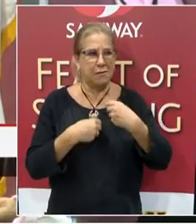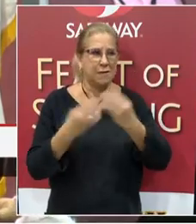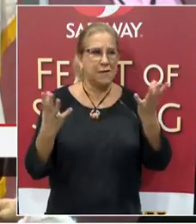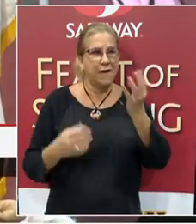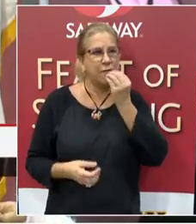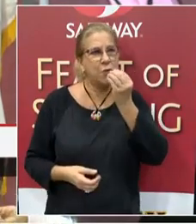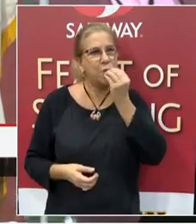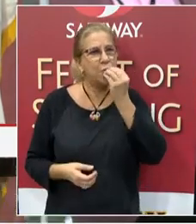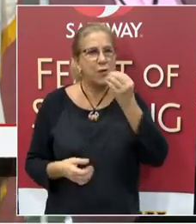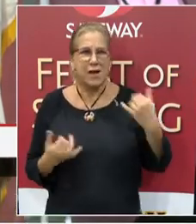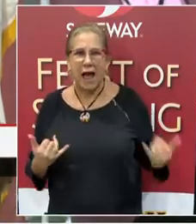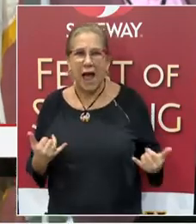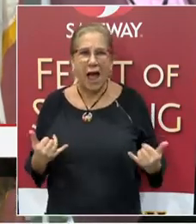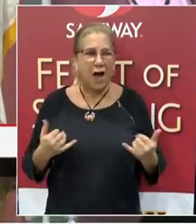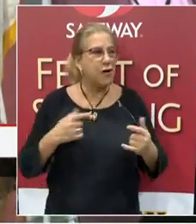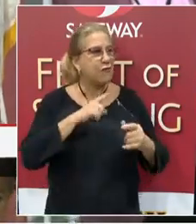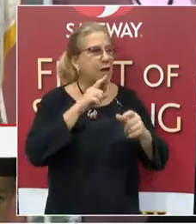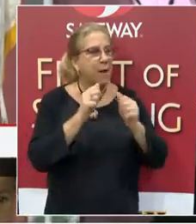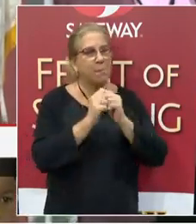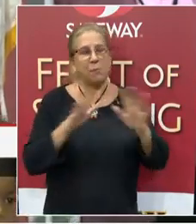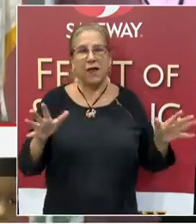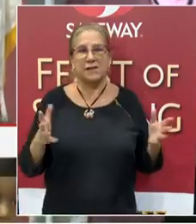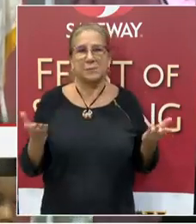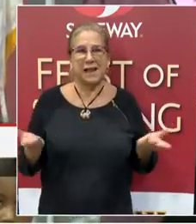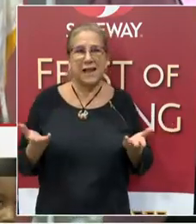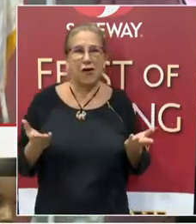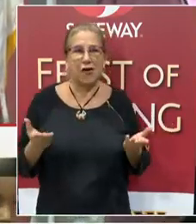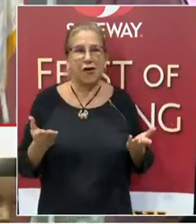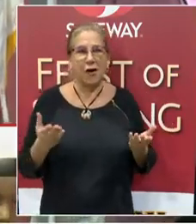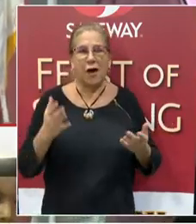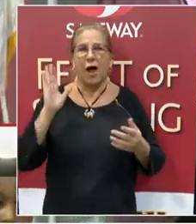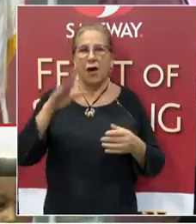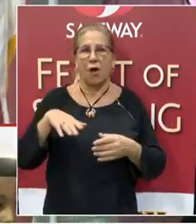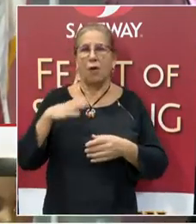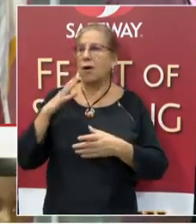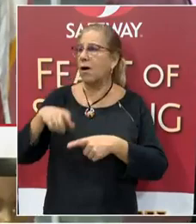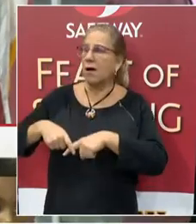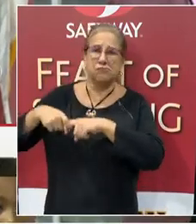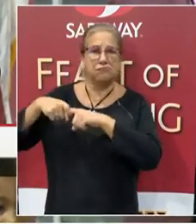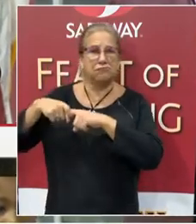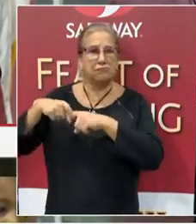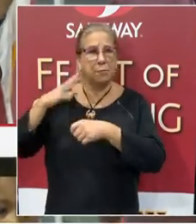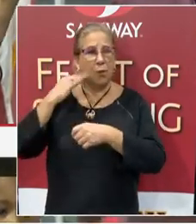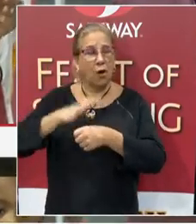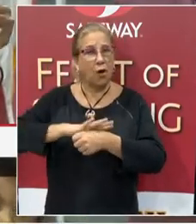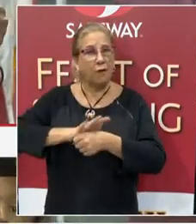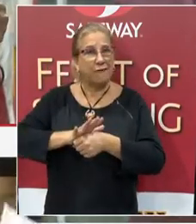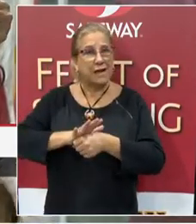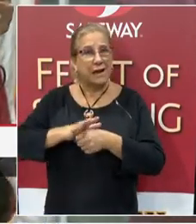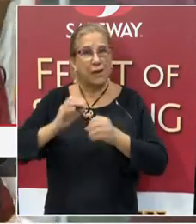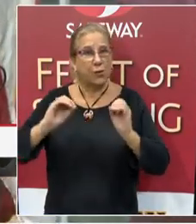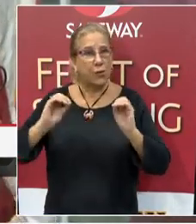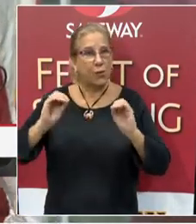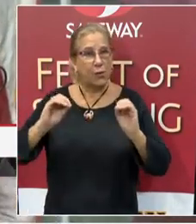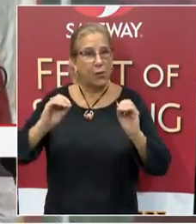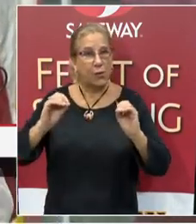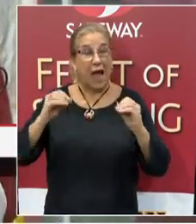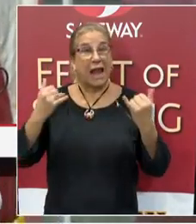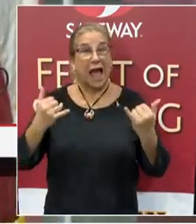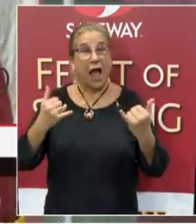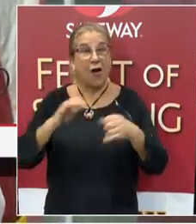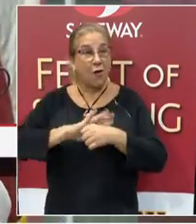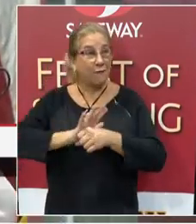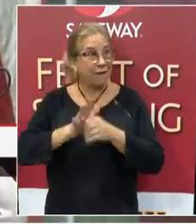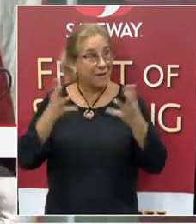going through COVID. So I need y'all to have a little more energy. So good morning again. Yes,